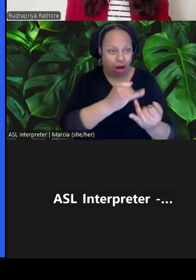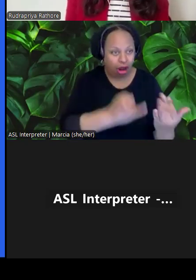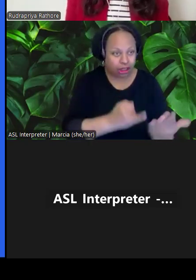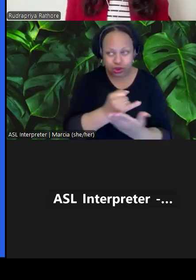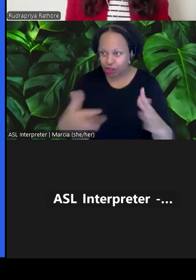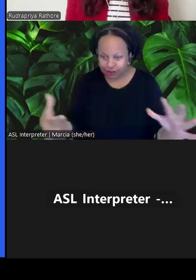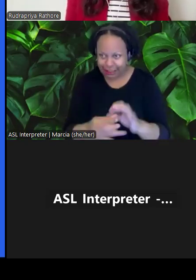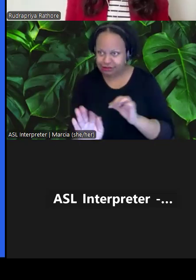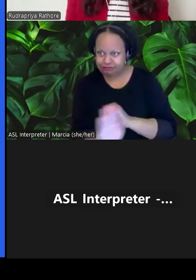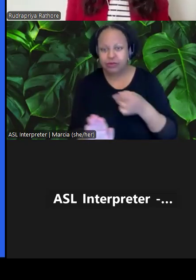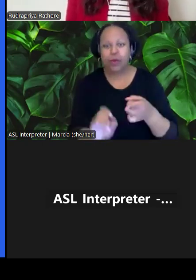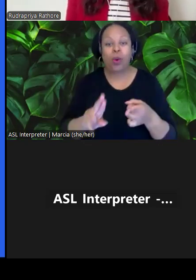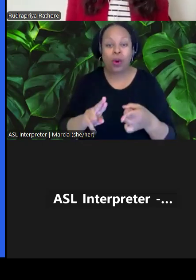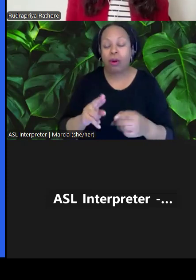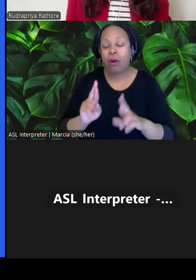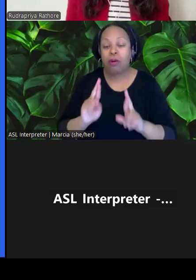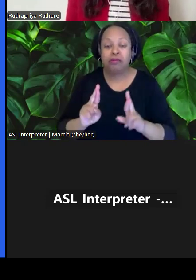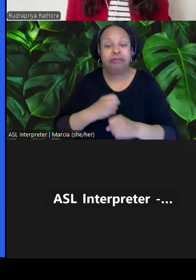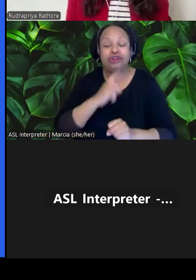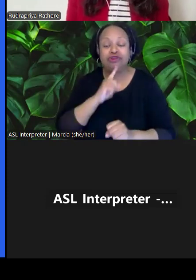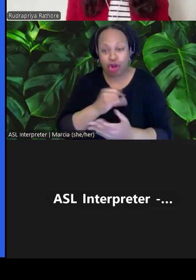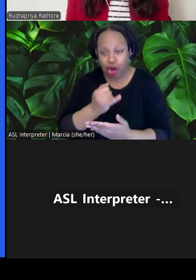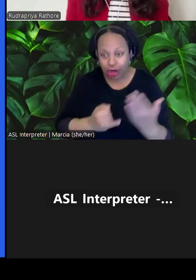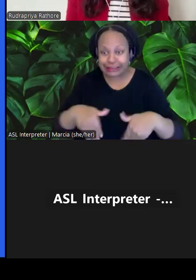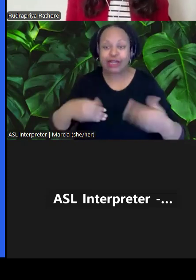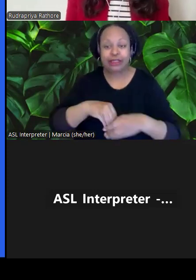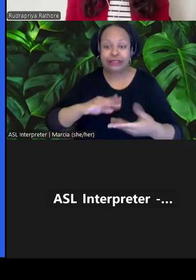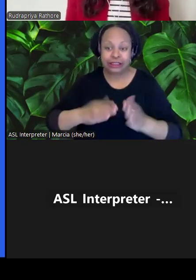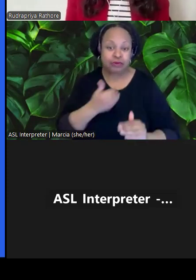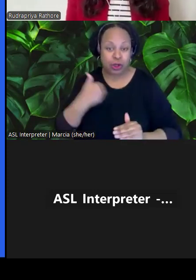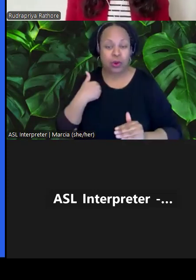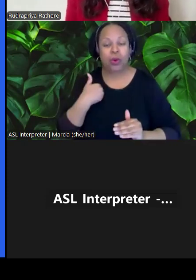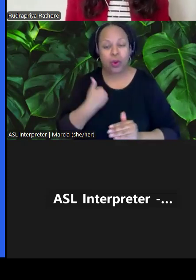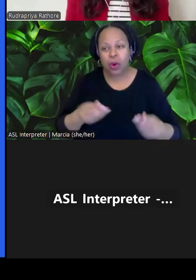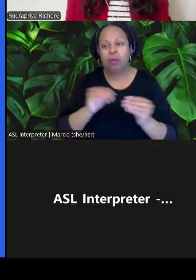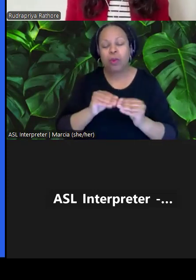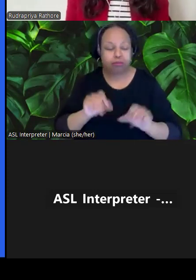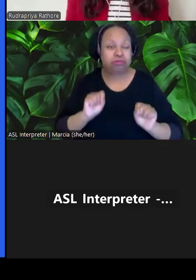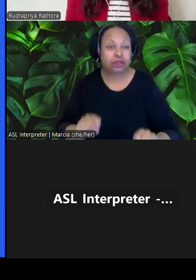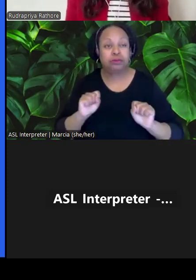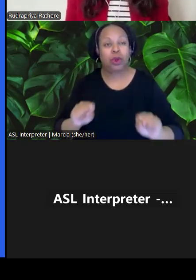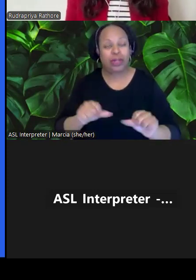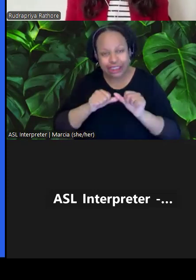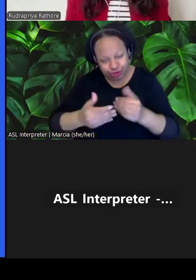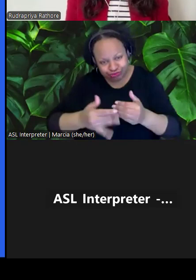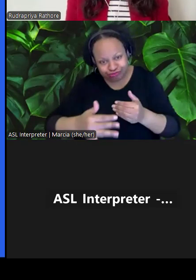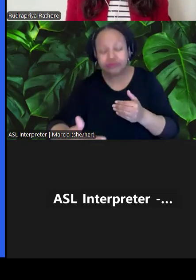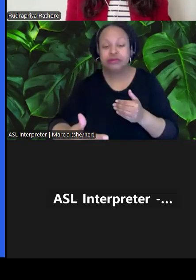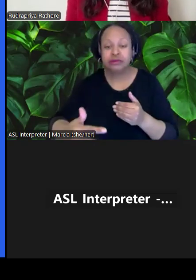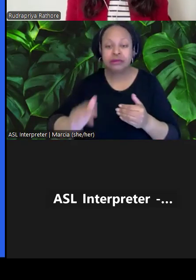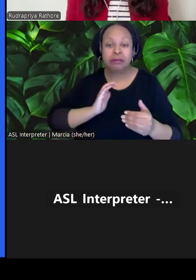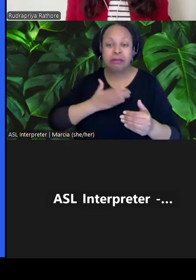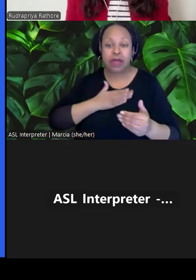being an artist in the city more possible and more sustainable. My work here is about facilitating your access to